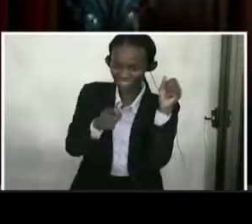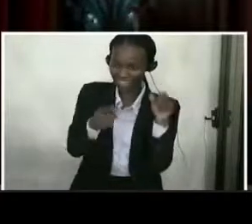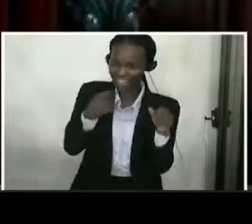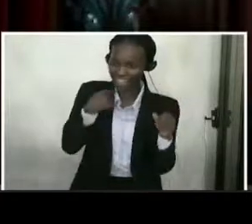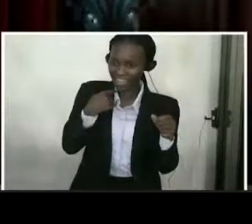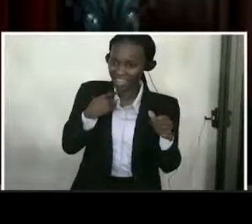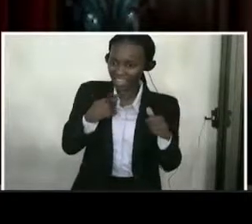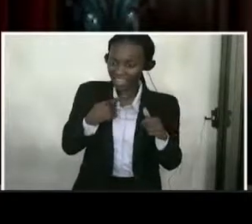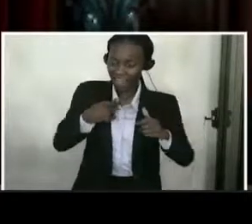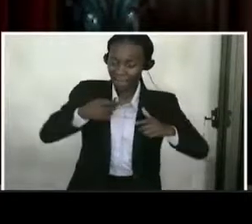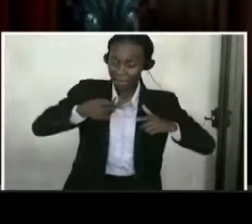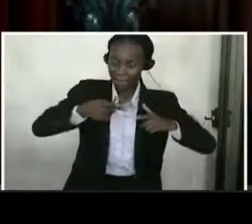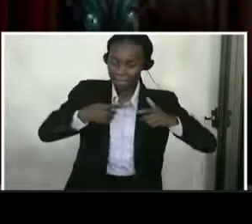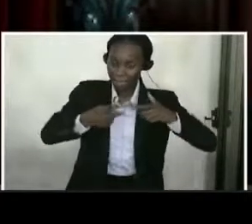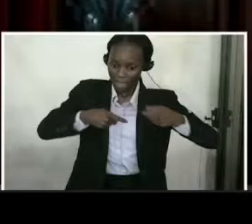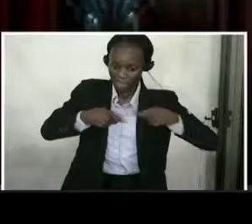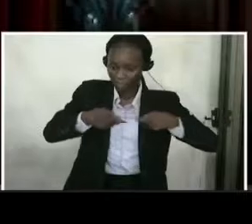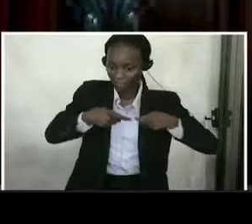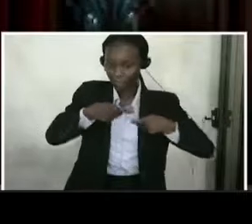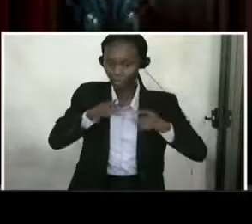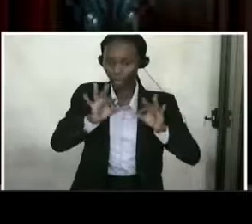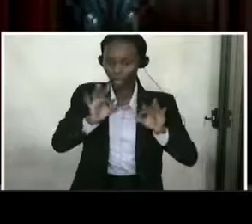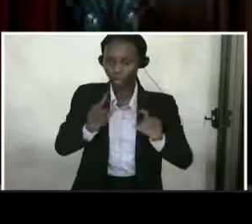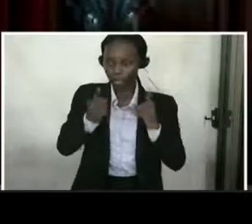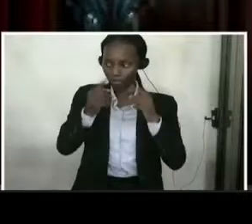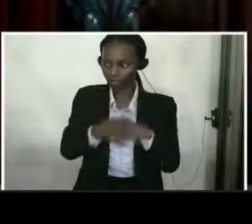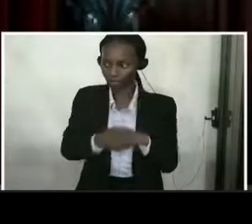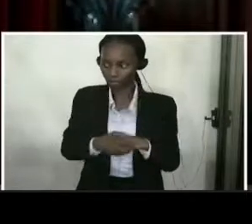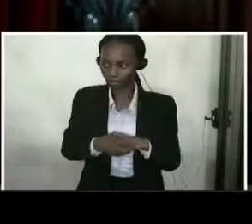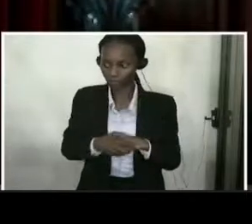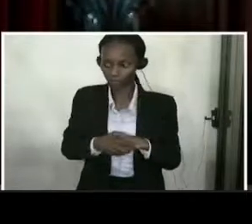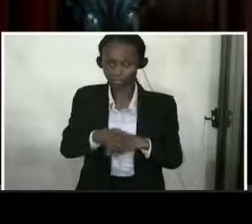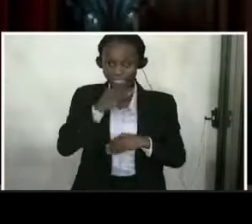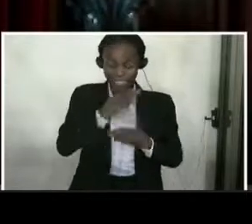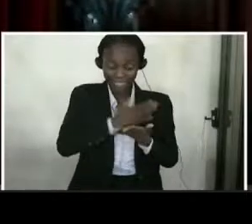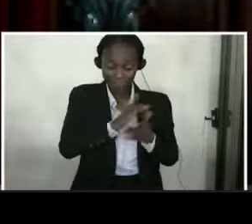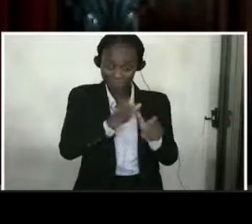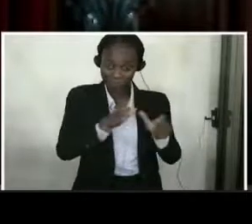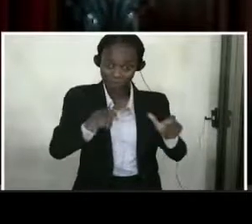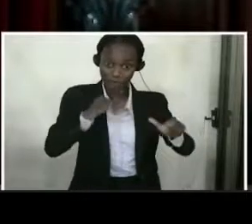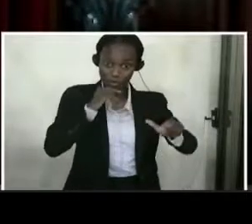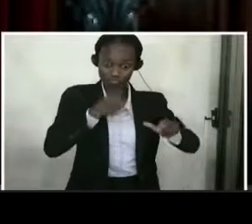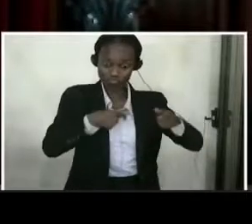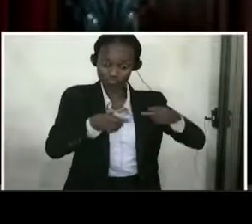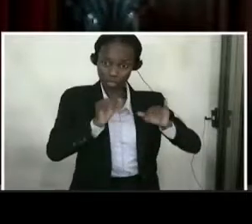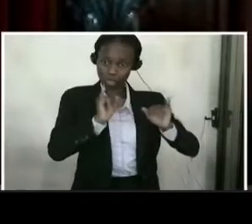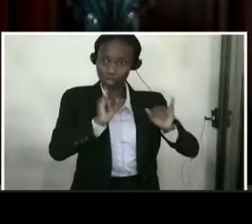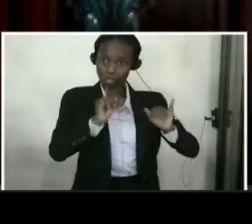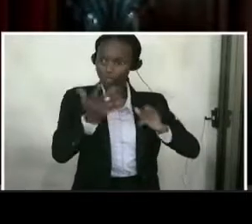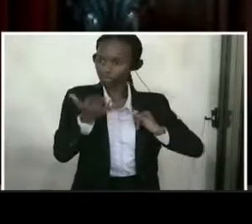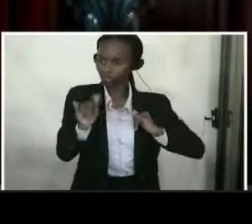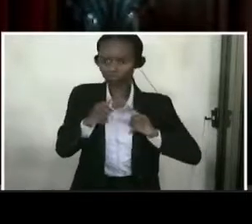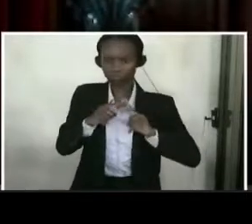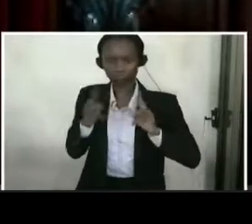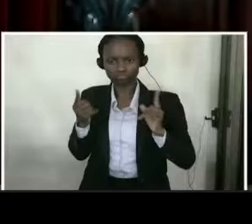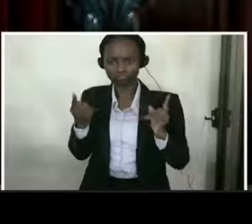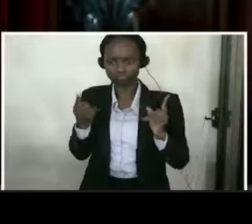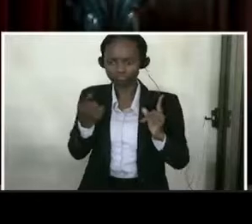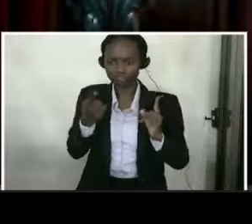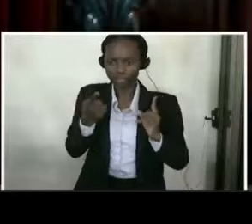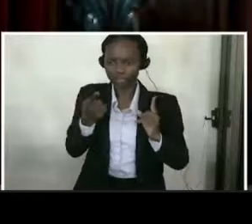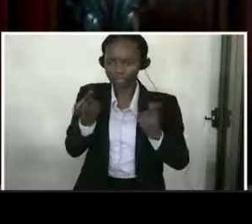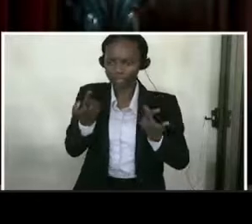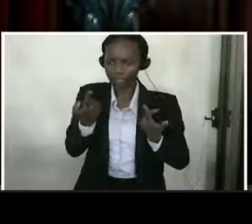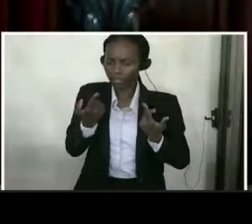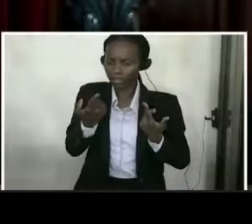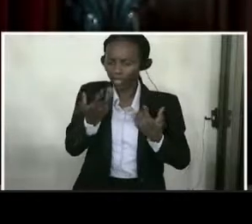money are still not brought to book. We have 8 forensic reports with evidence of fraud,